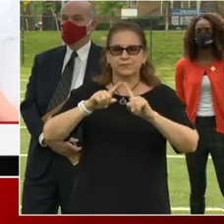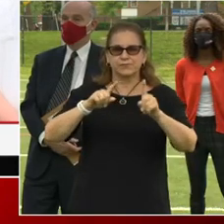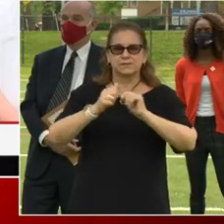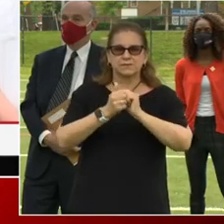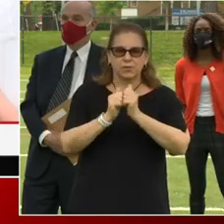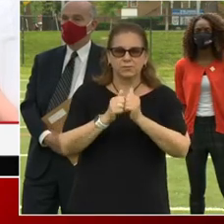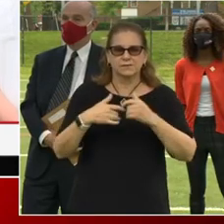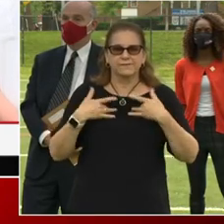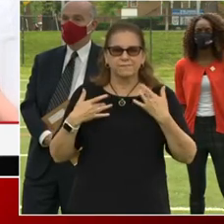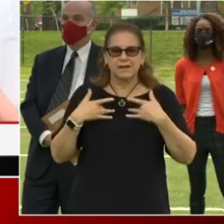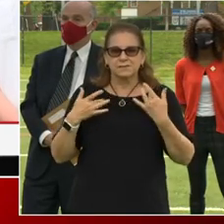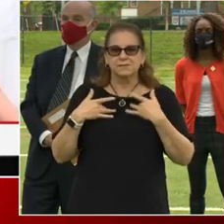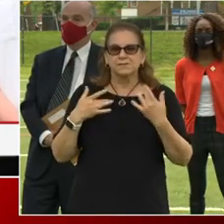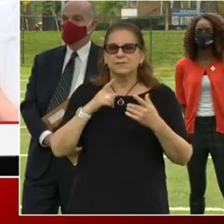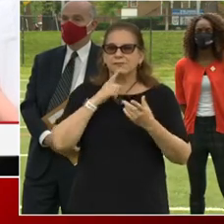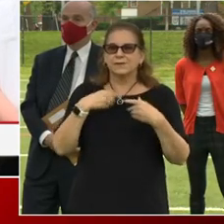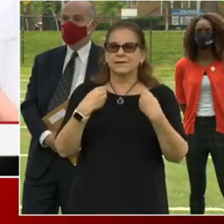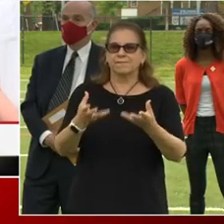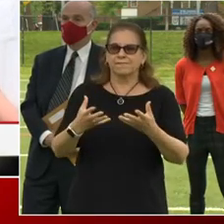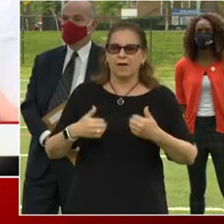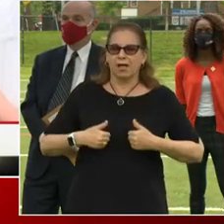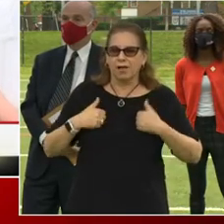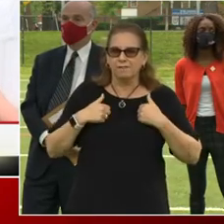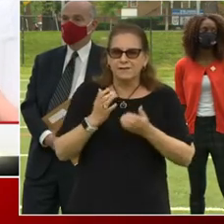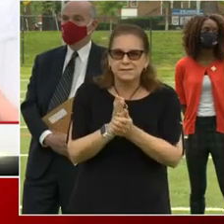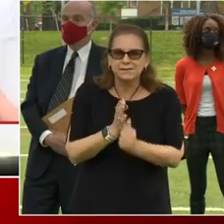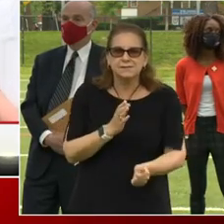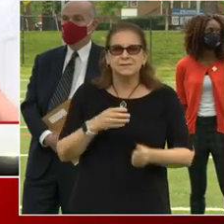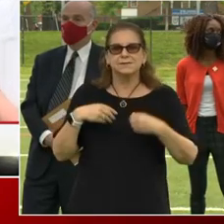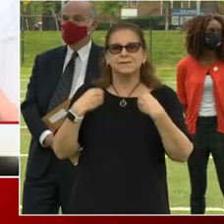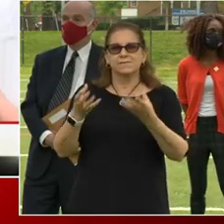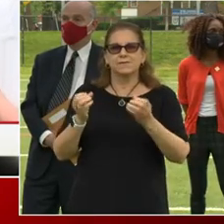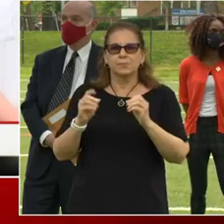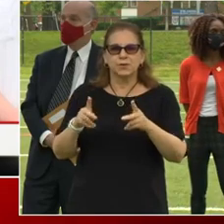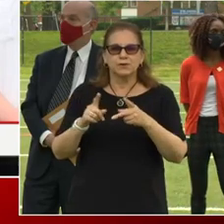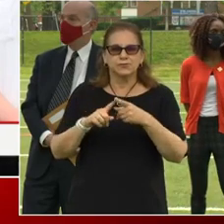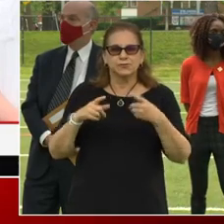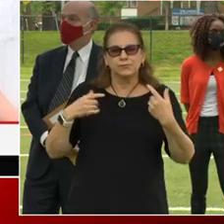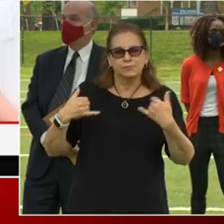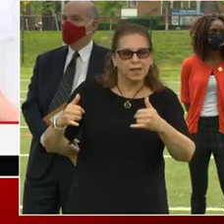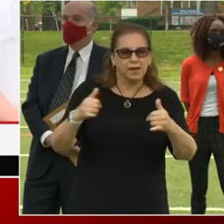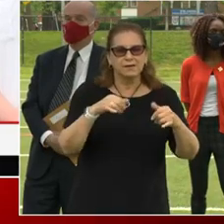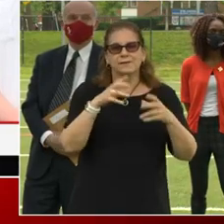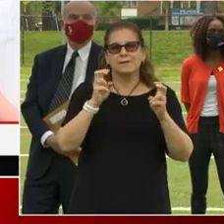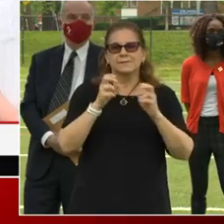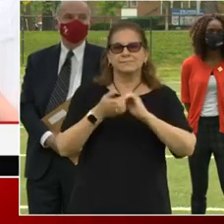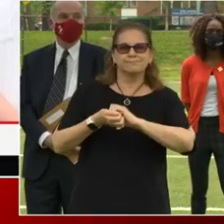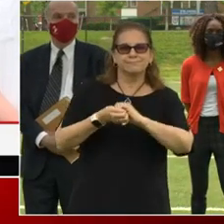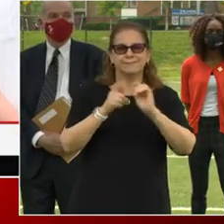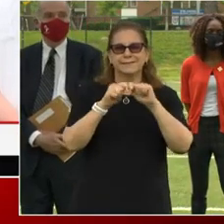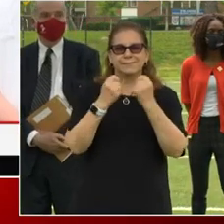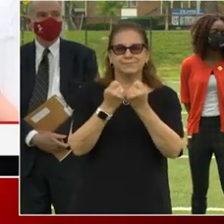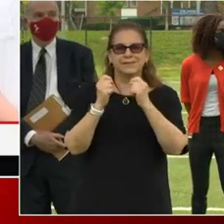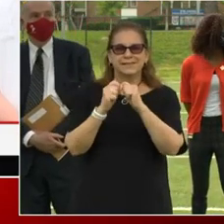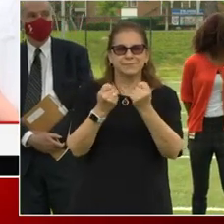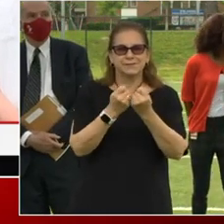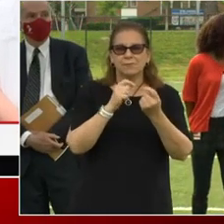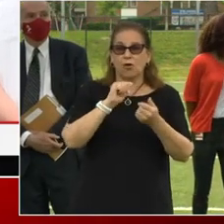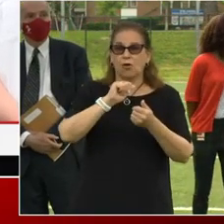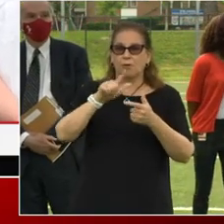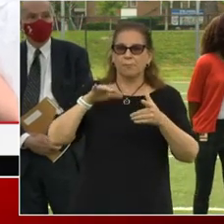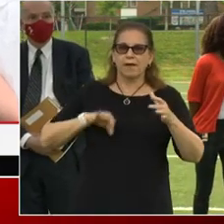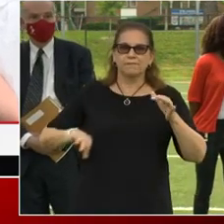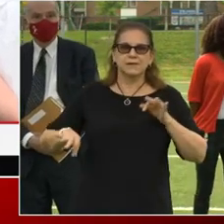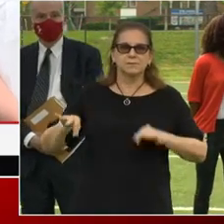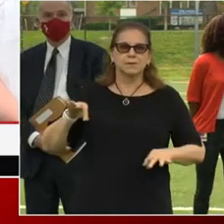life skills and everything in sports. Team camaraderie and community building, all that stems in